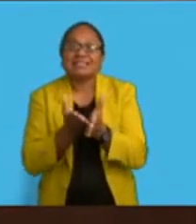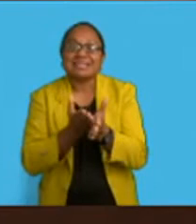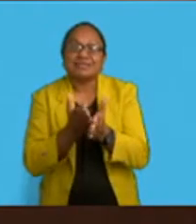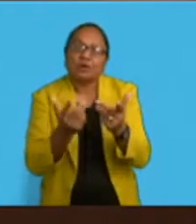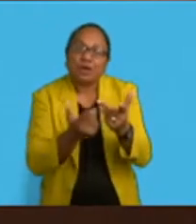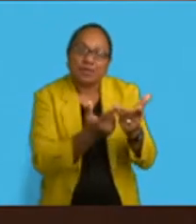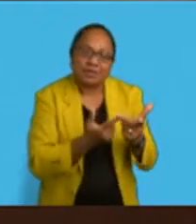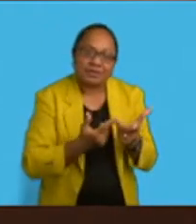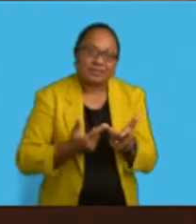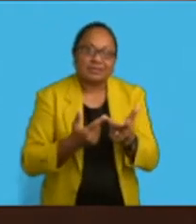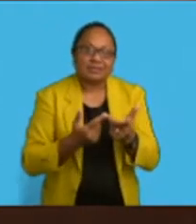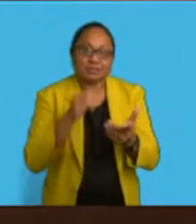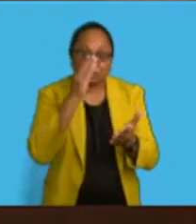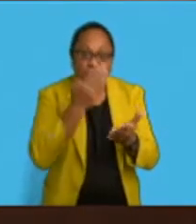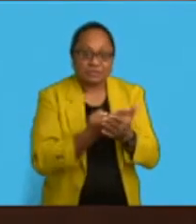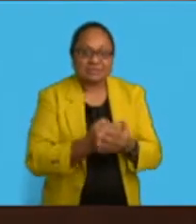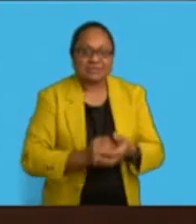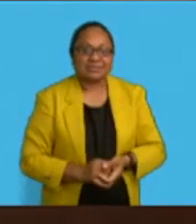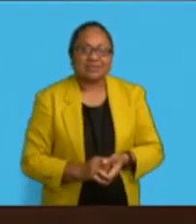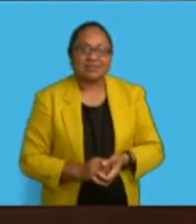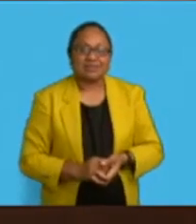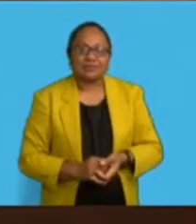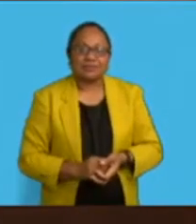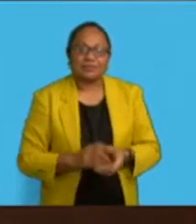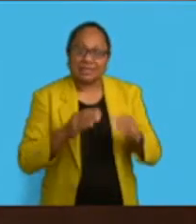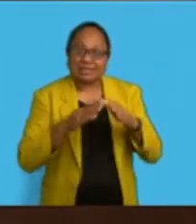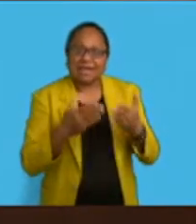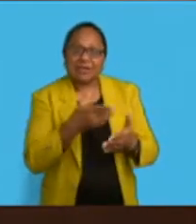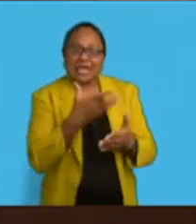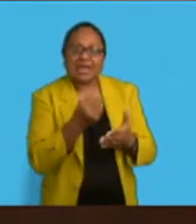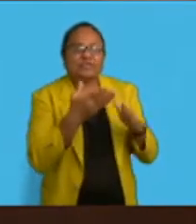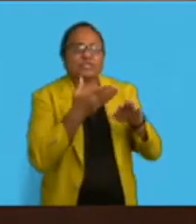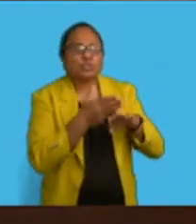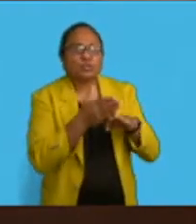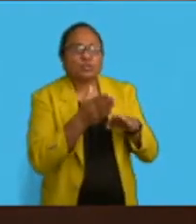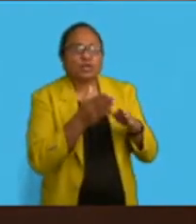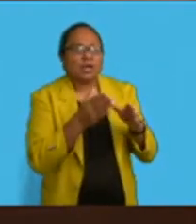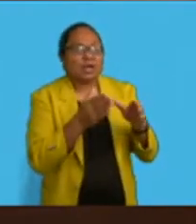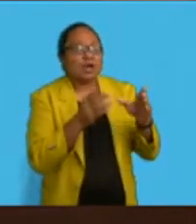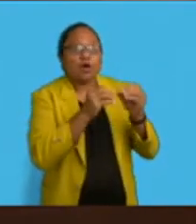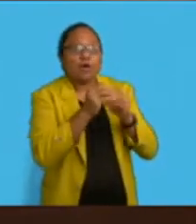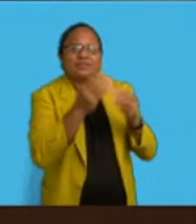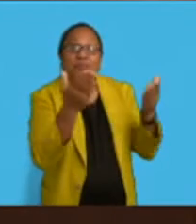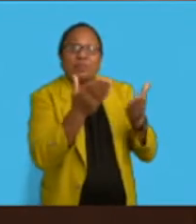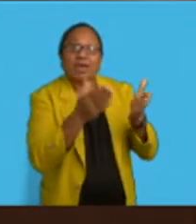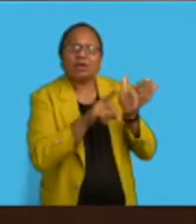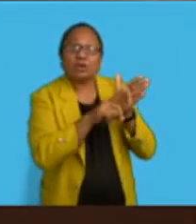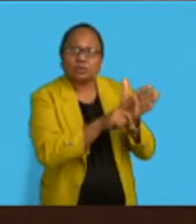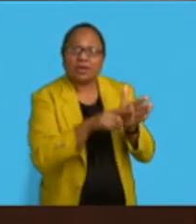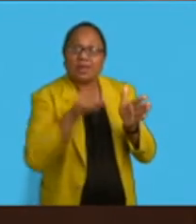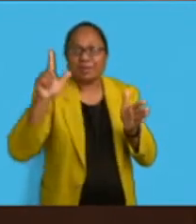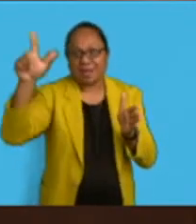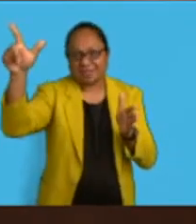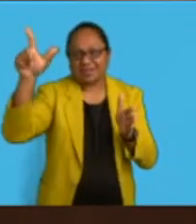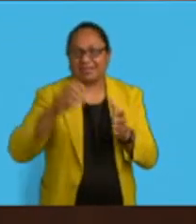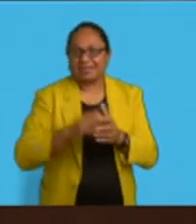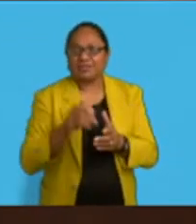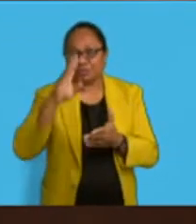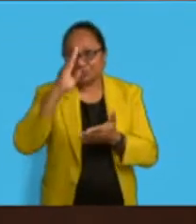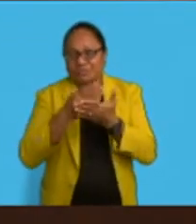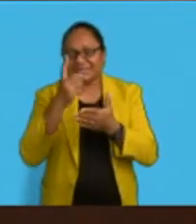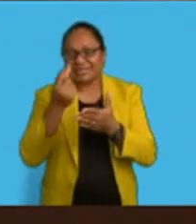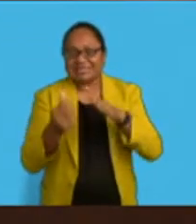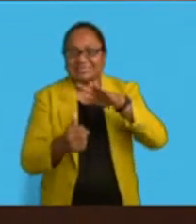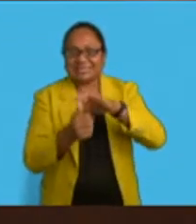the students, more efficiently, and they now have new divisional officers in Lautoka and Lambasa, making it easier for them. We are also